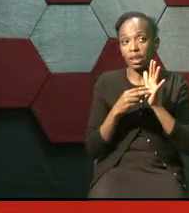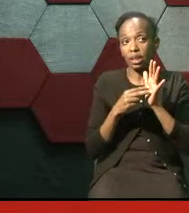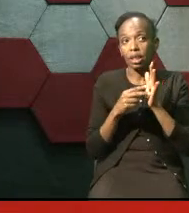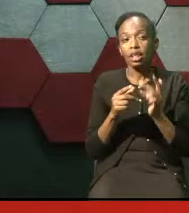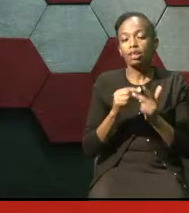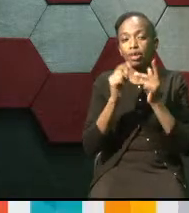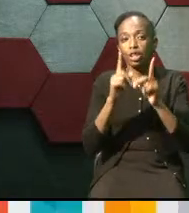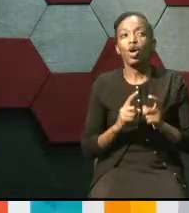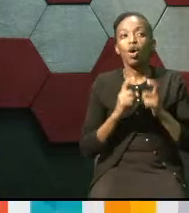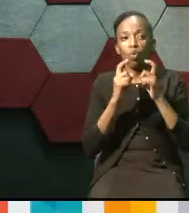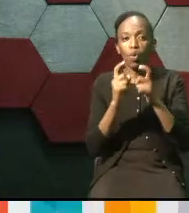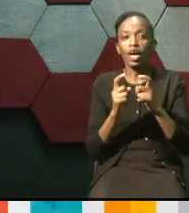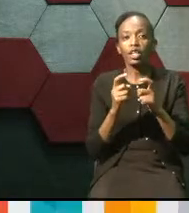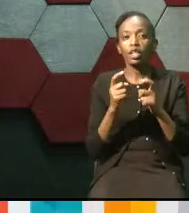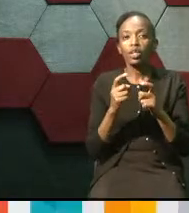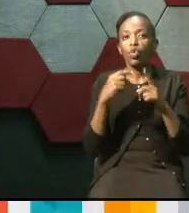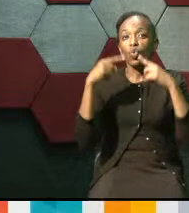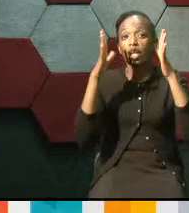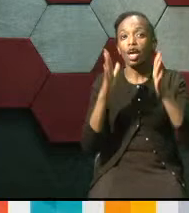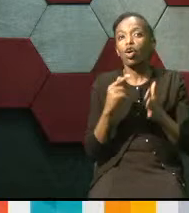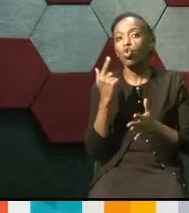Special Award goes to